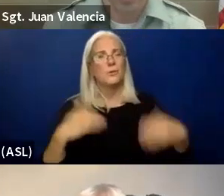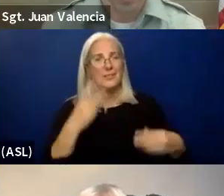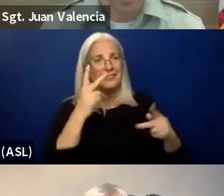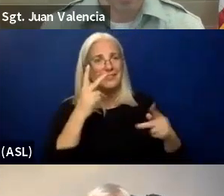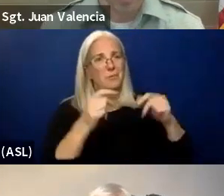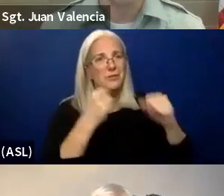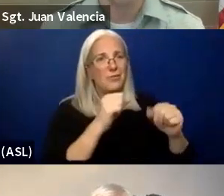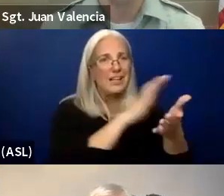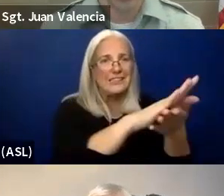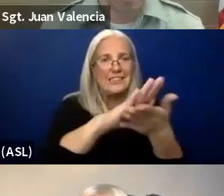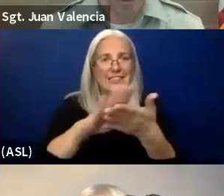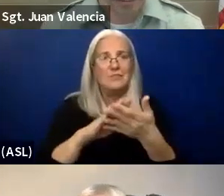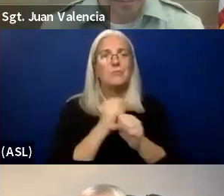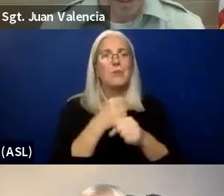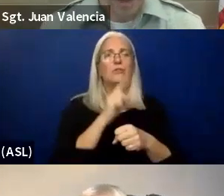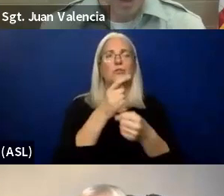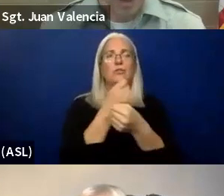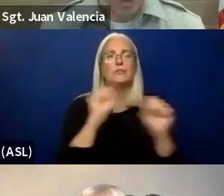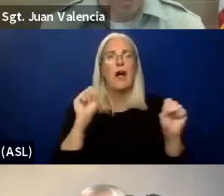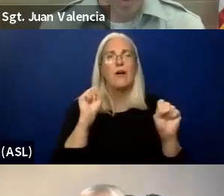in. That's still some time though.